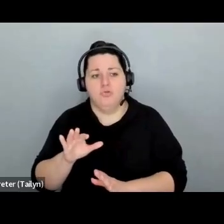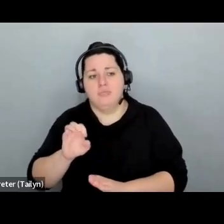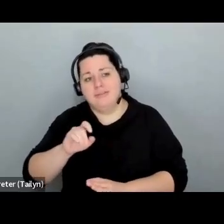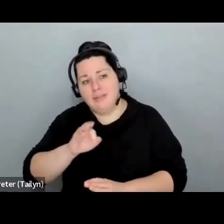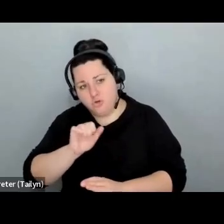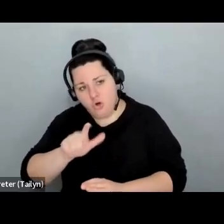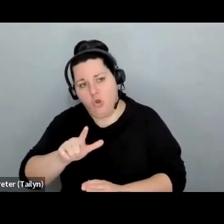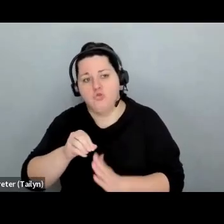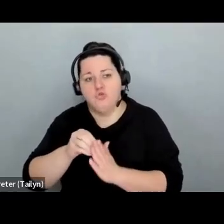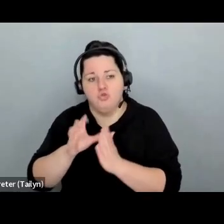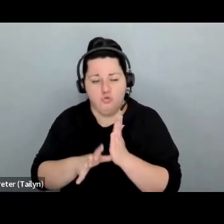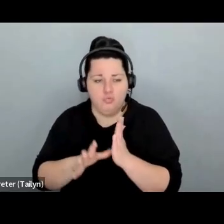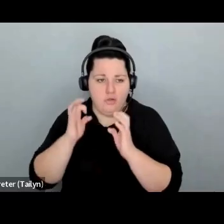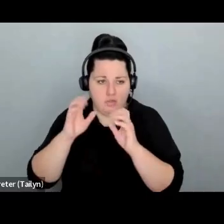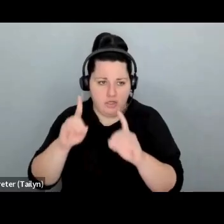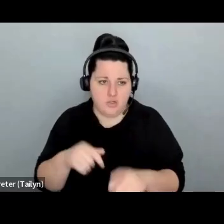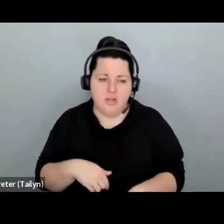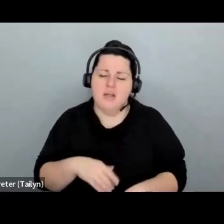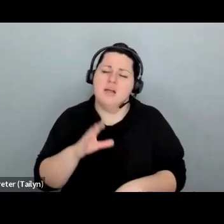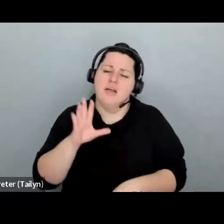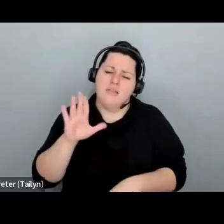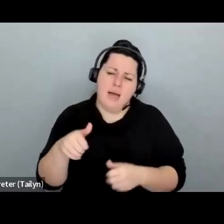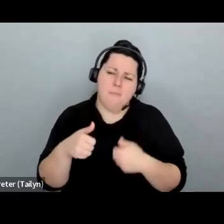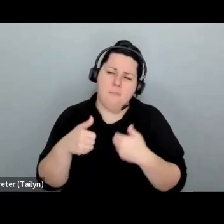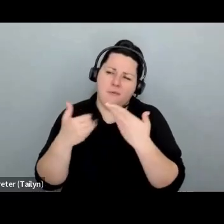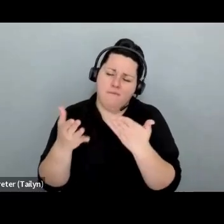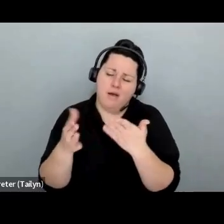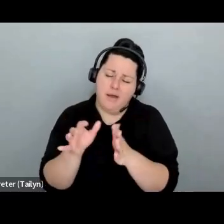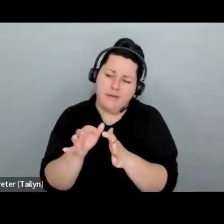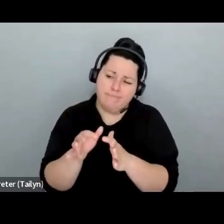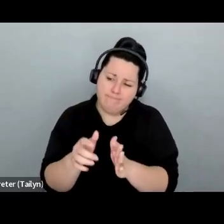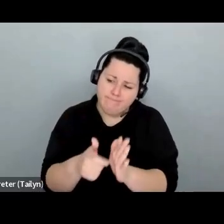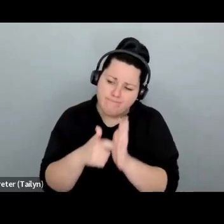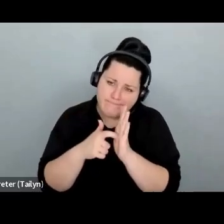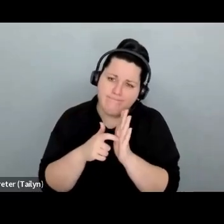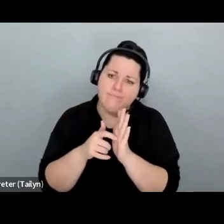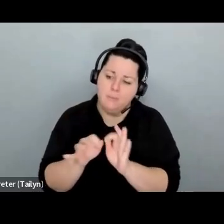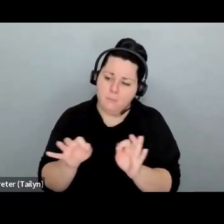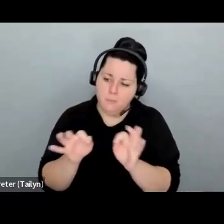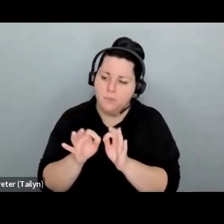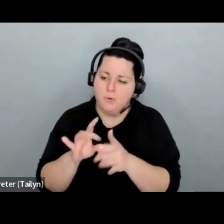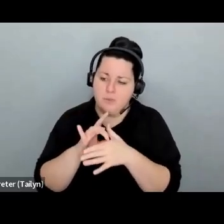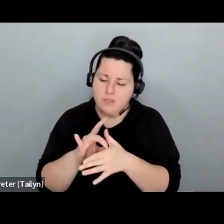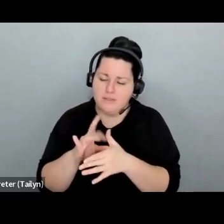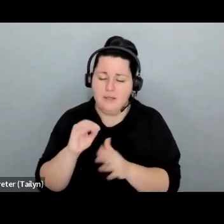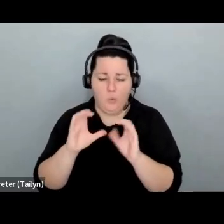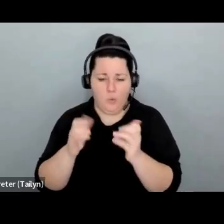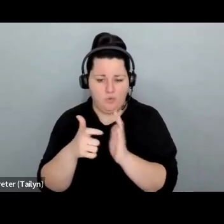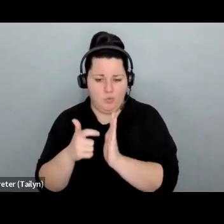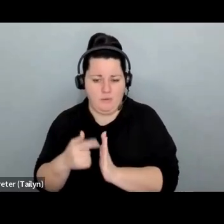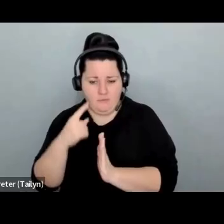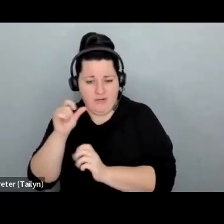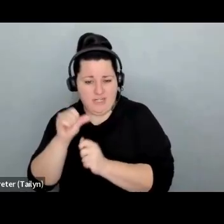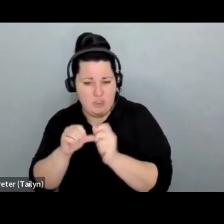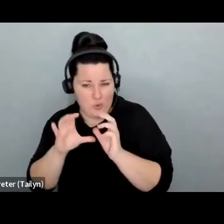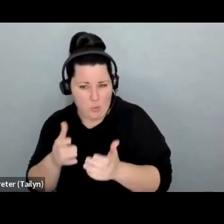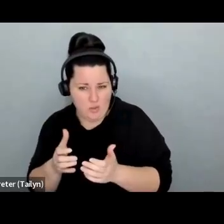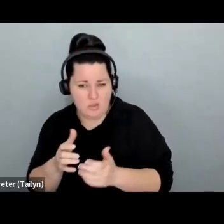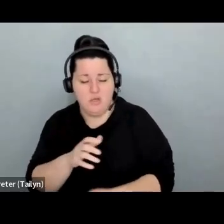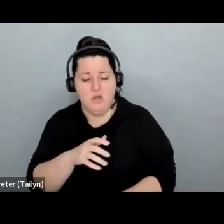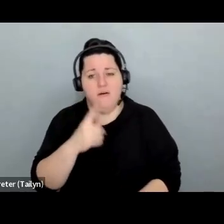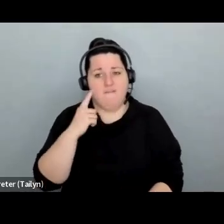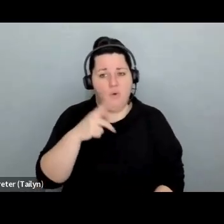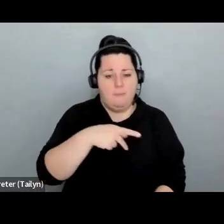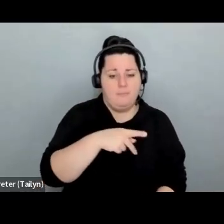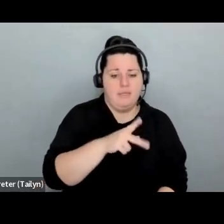course description, by providing the essential content and course requirements for each course in grades PK